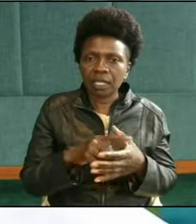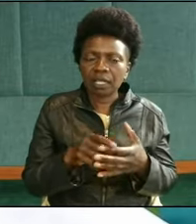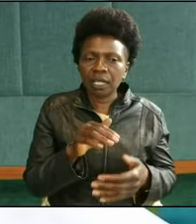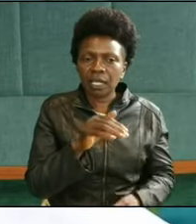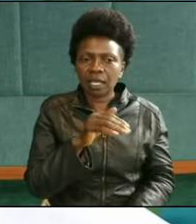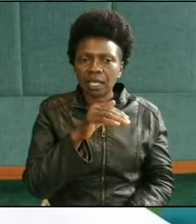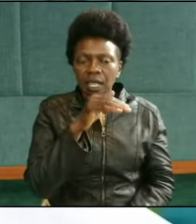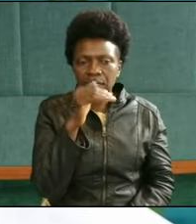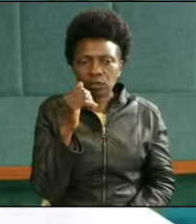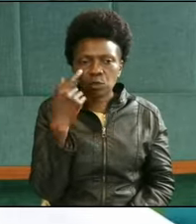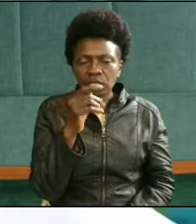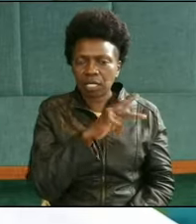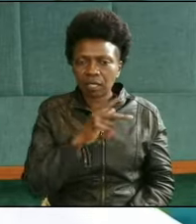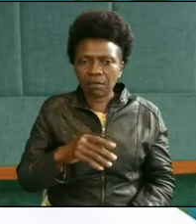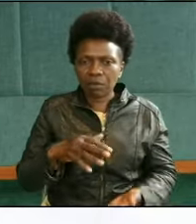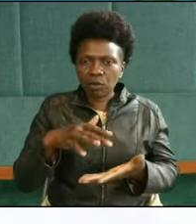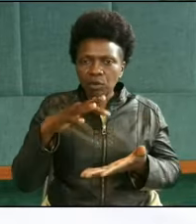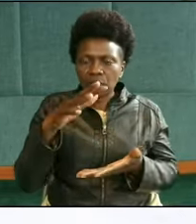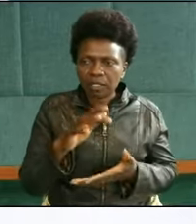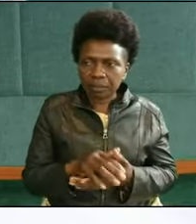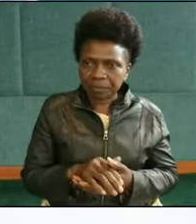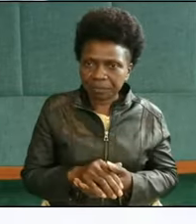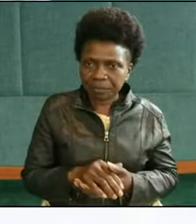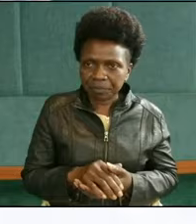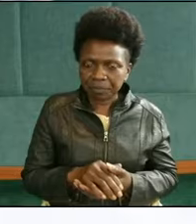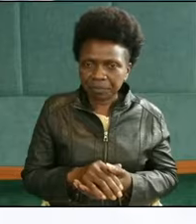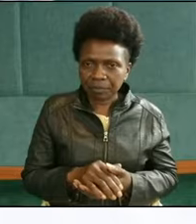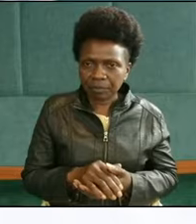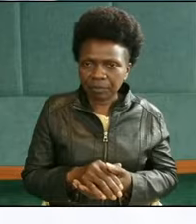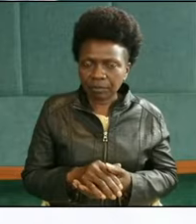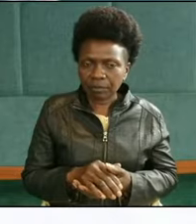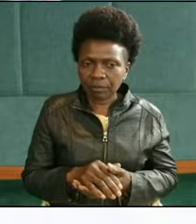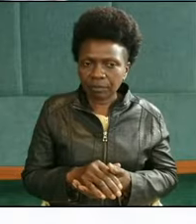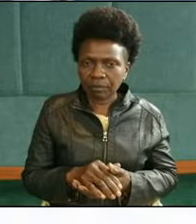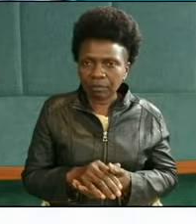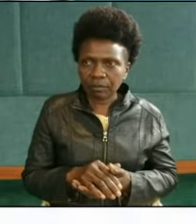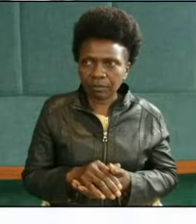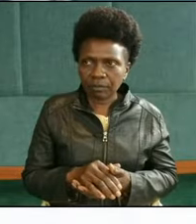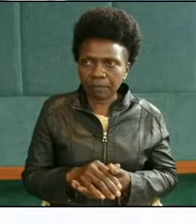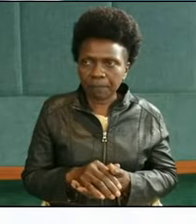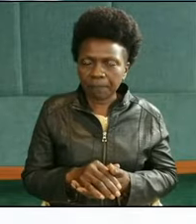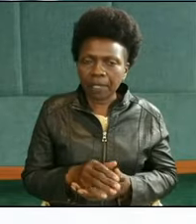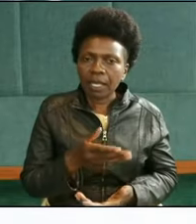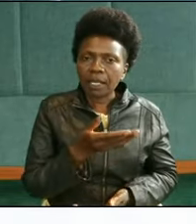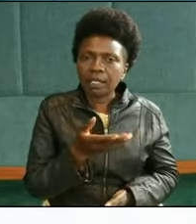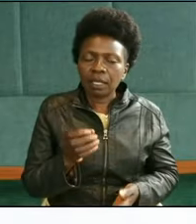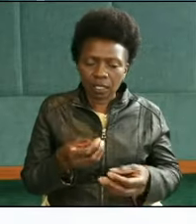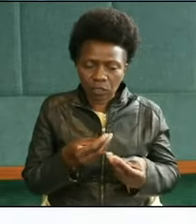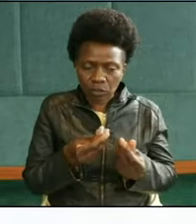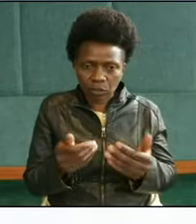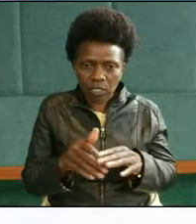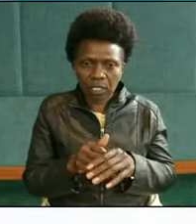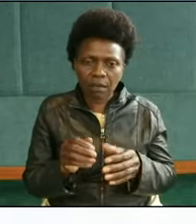"Who is this King of glory?" Not that they have not heard, but they want the joyous occasion to be repeated. Then the solution